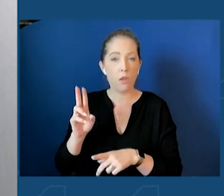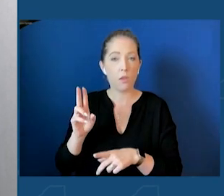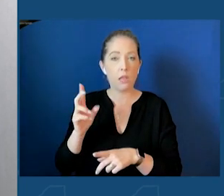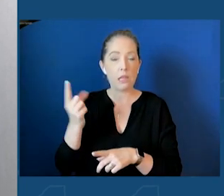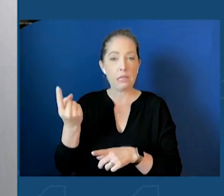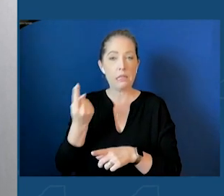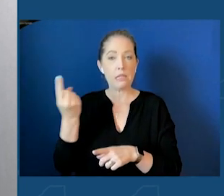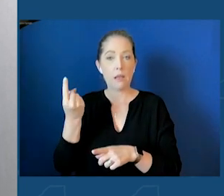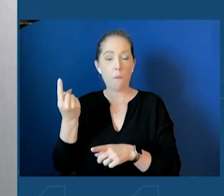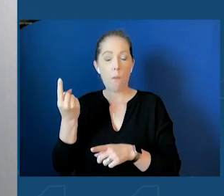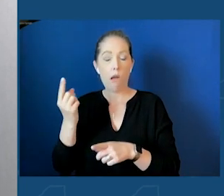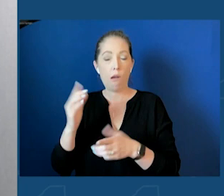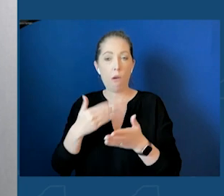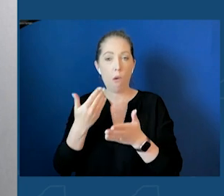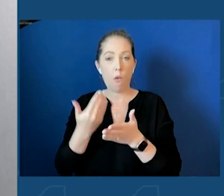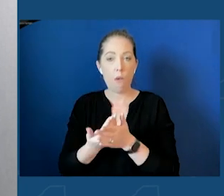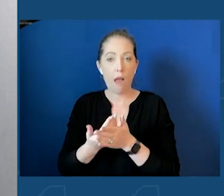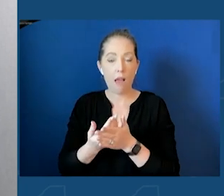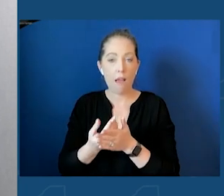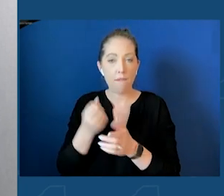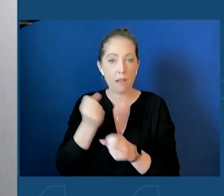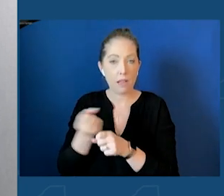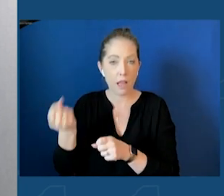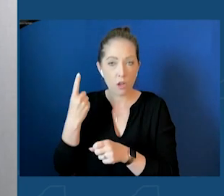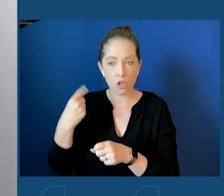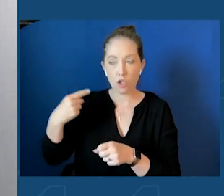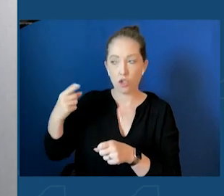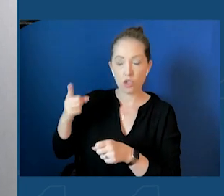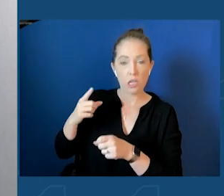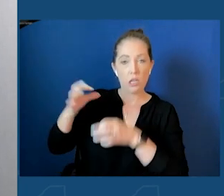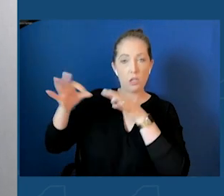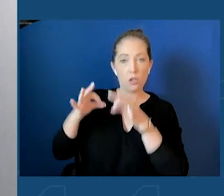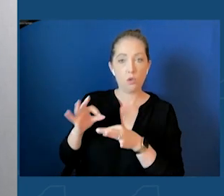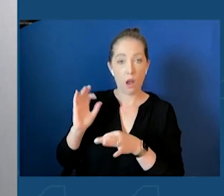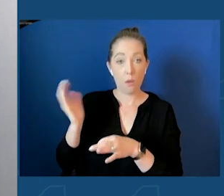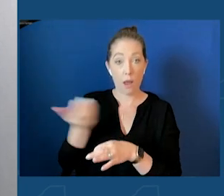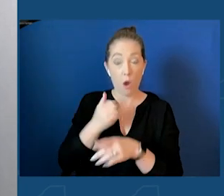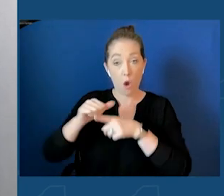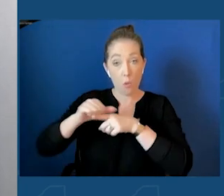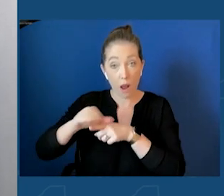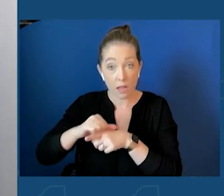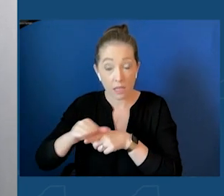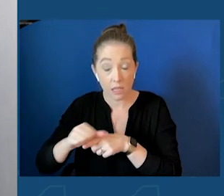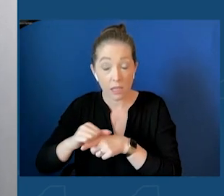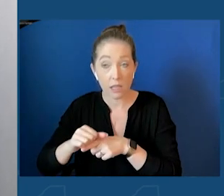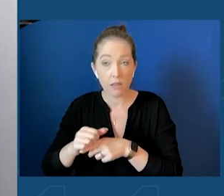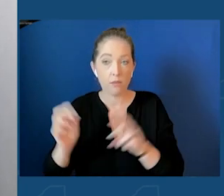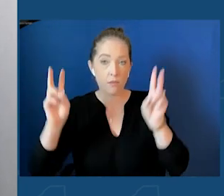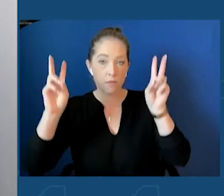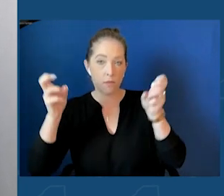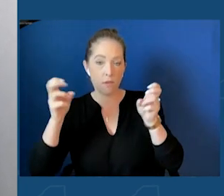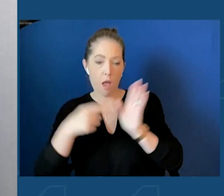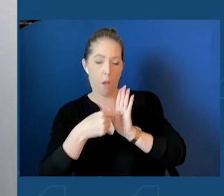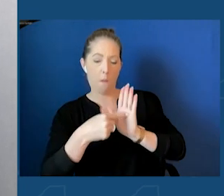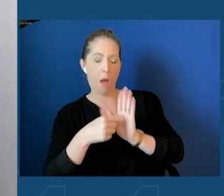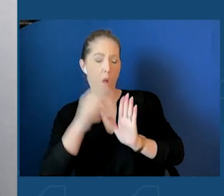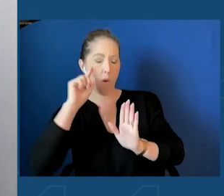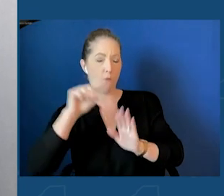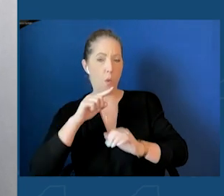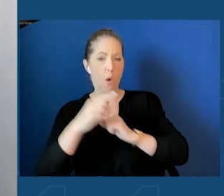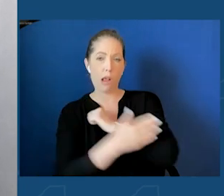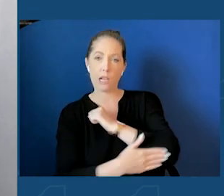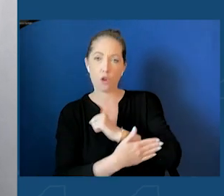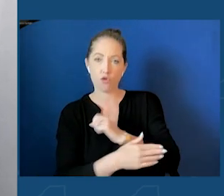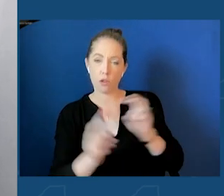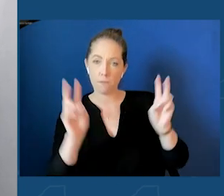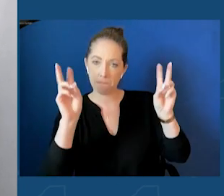described our environmental research and practices as, and I quote, a model for our country. Our work